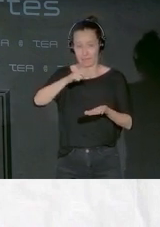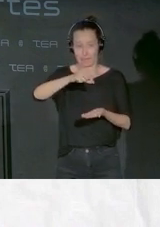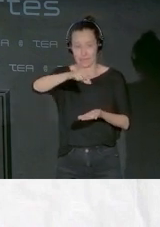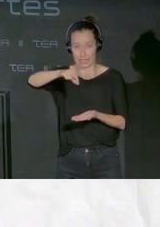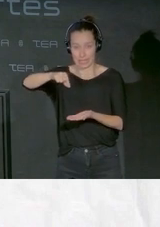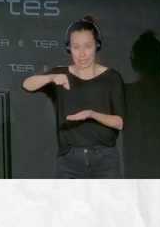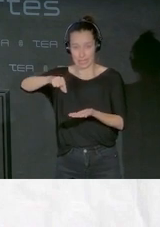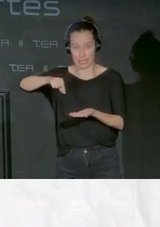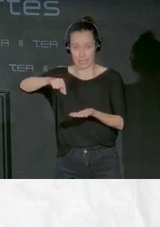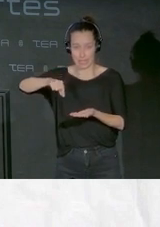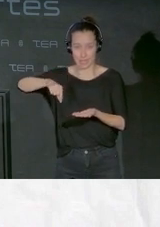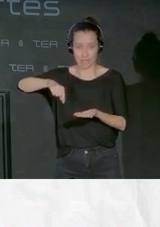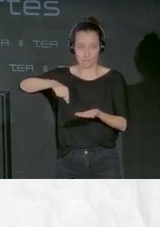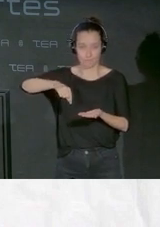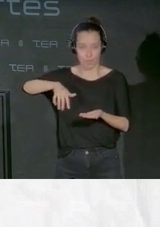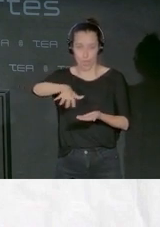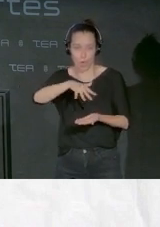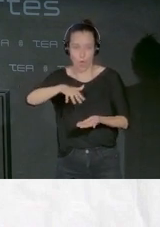And the overall,